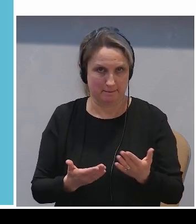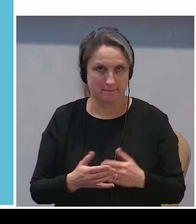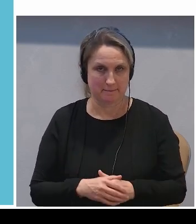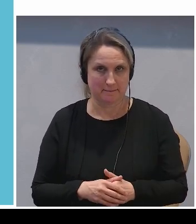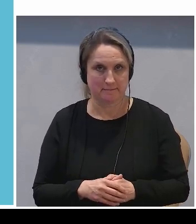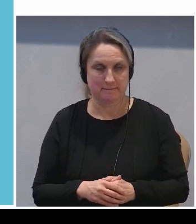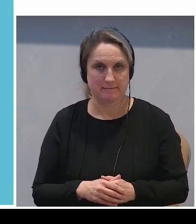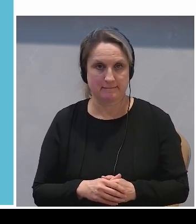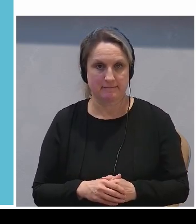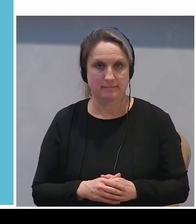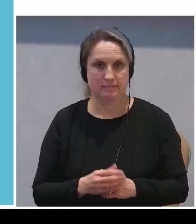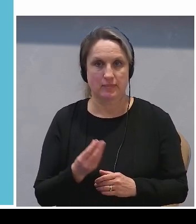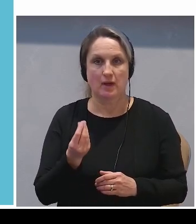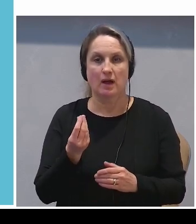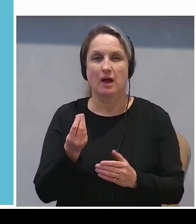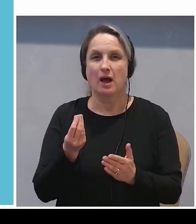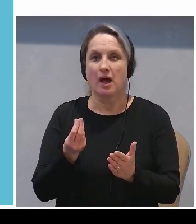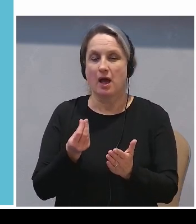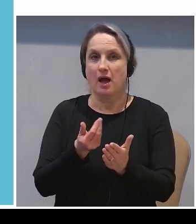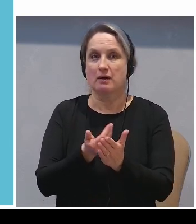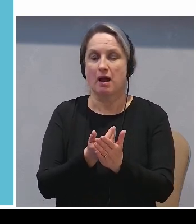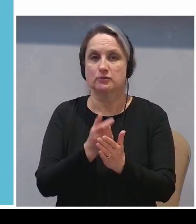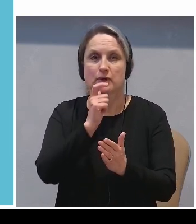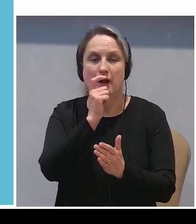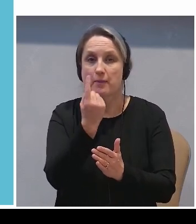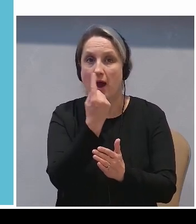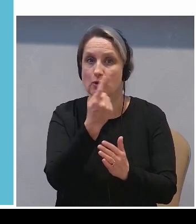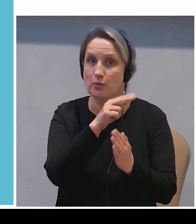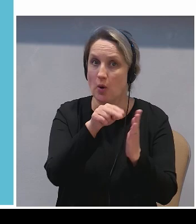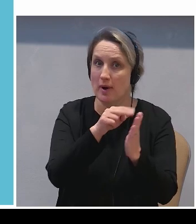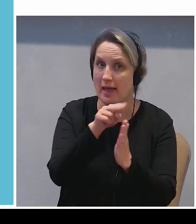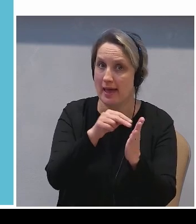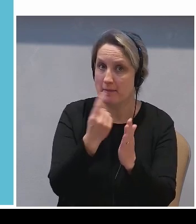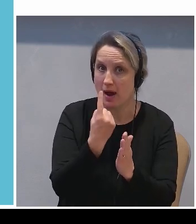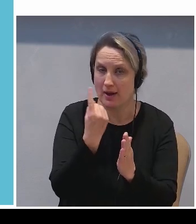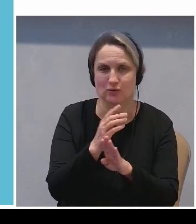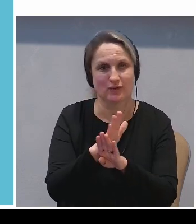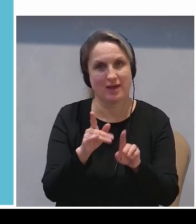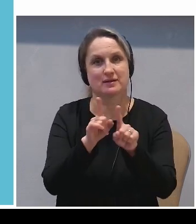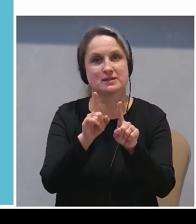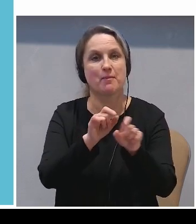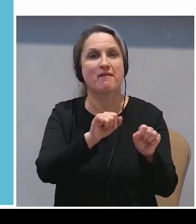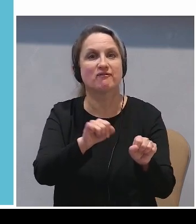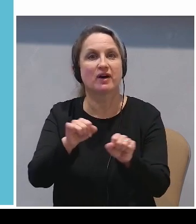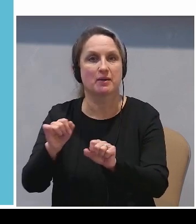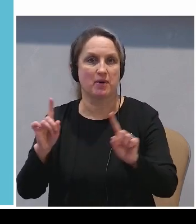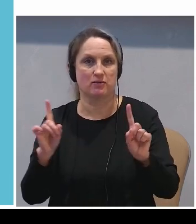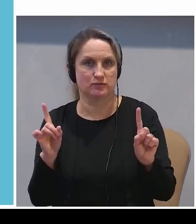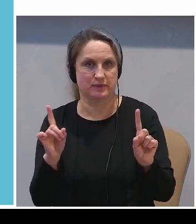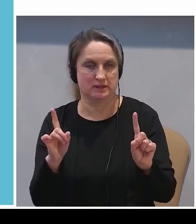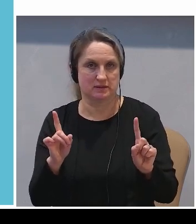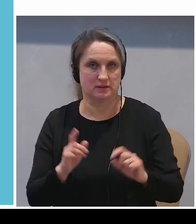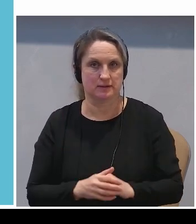opportunities. There are several programs in Europe funding research and research on rare diseases. On the left, we have the old